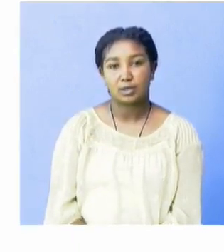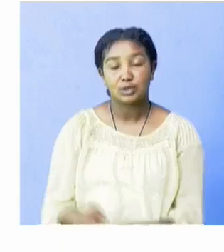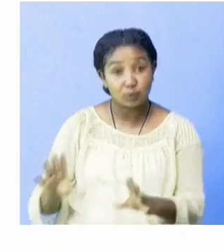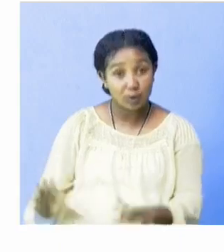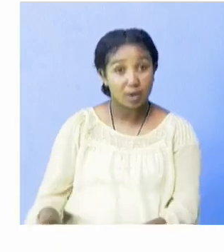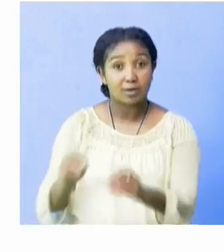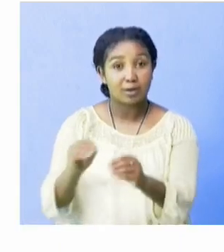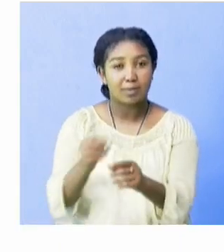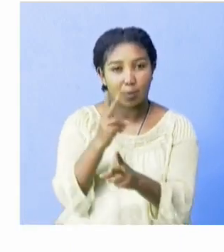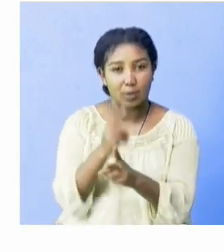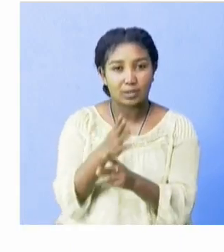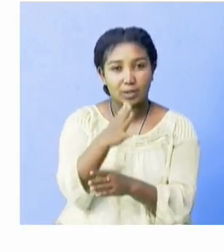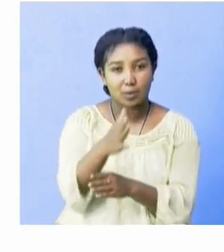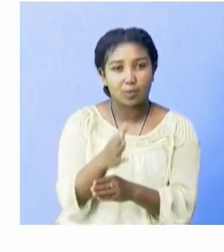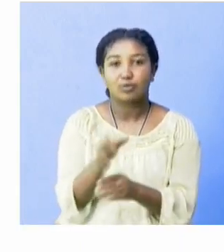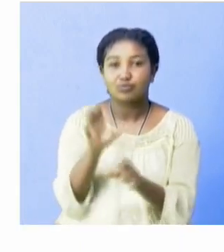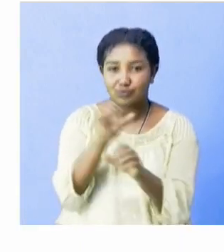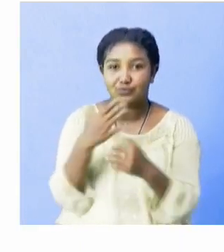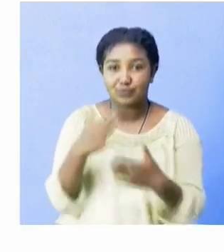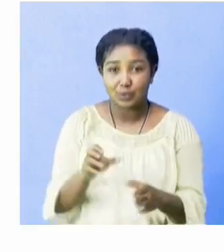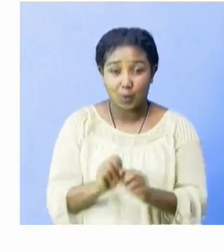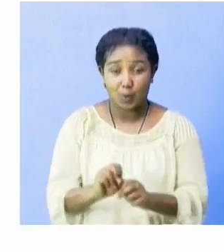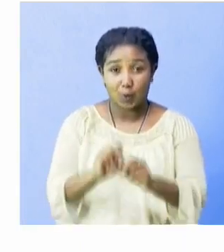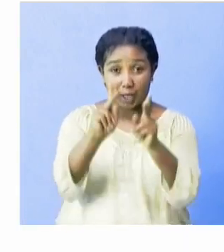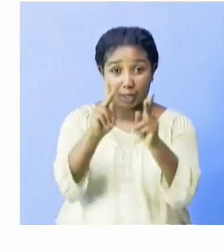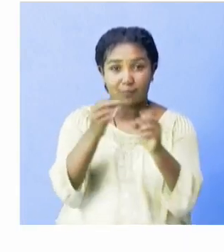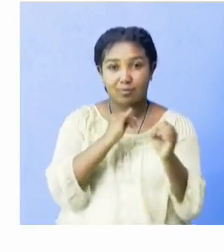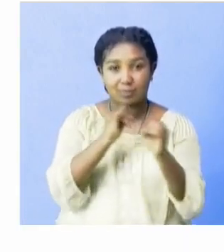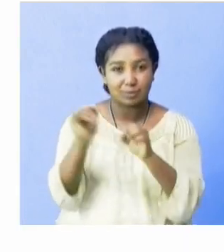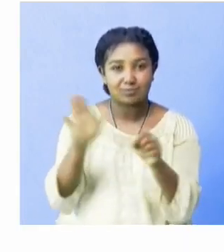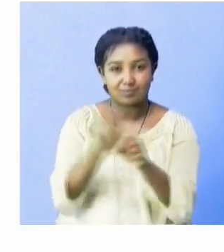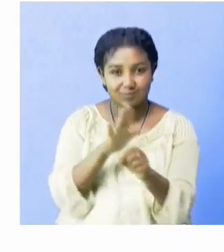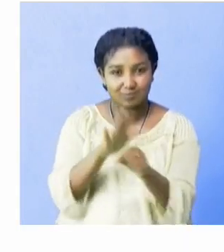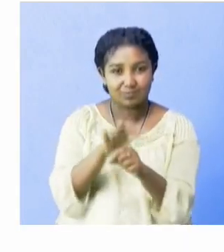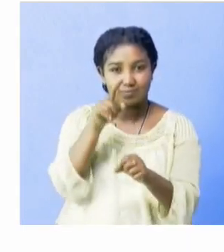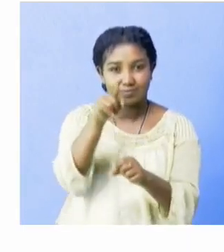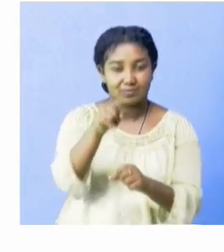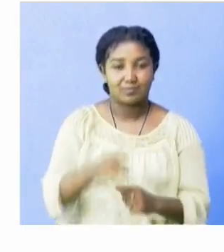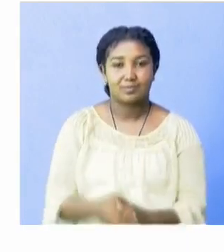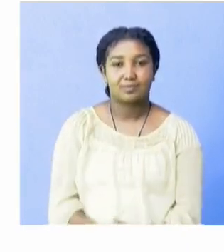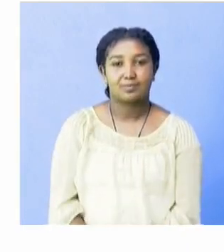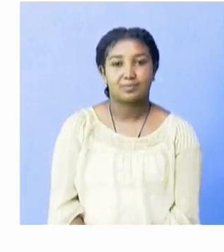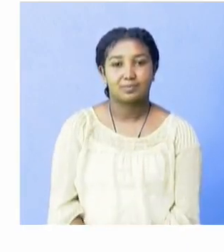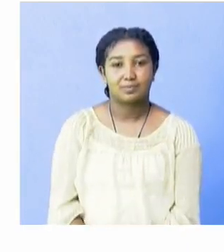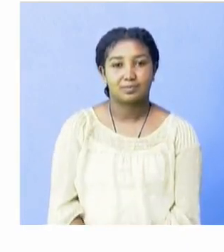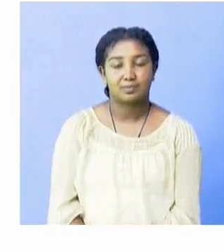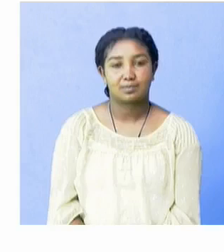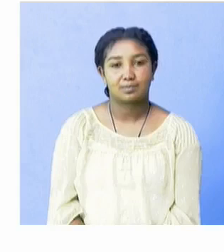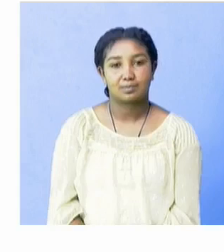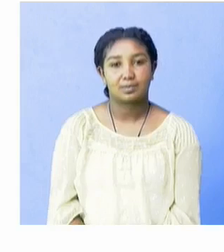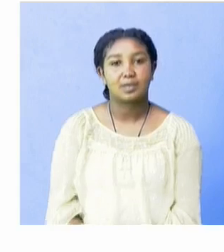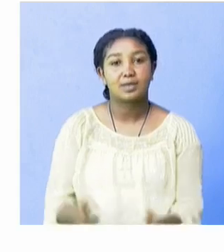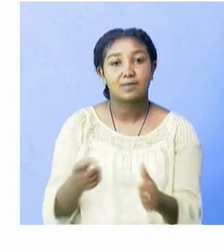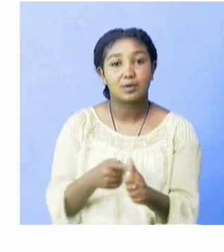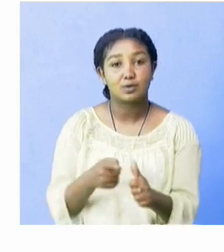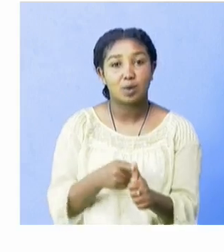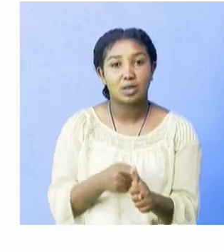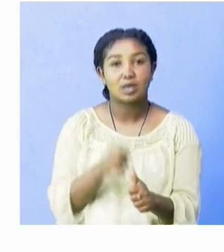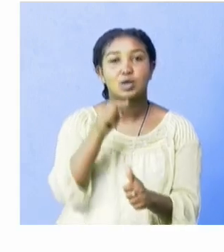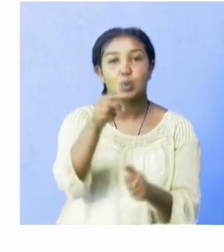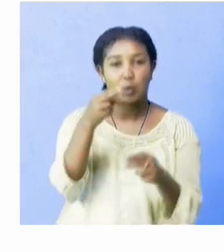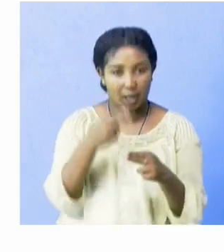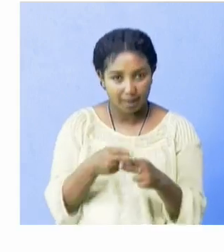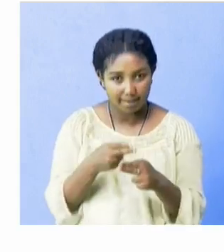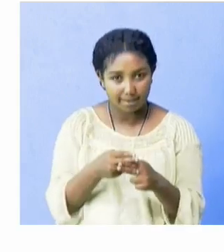Students, let me wait you until you finish this information, your personal information. The first one is your